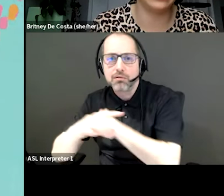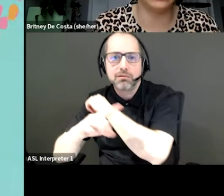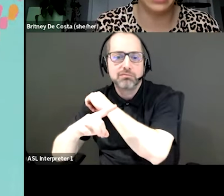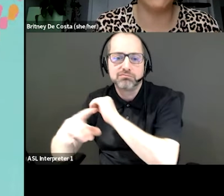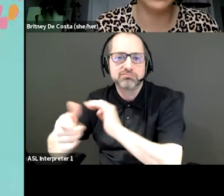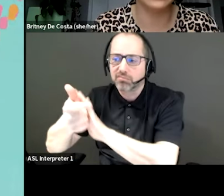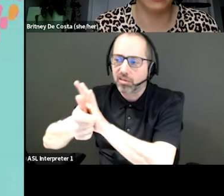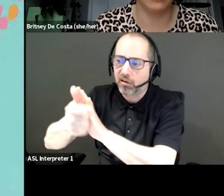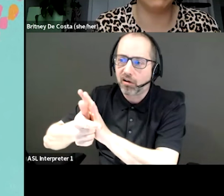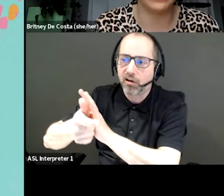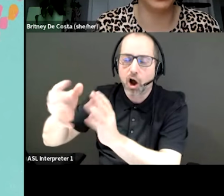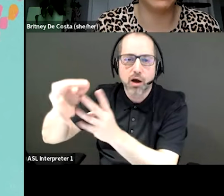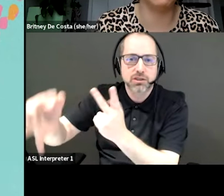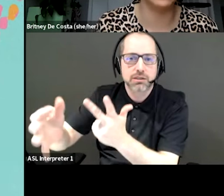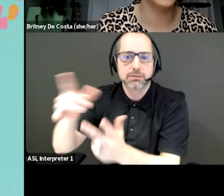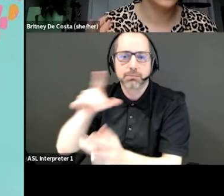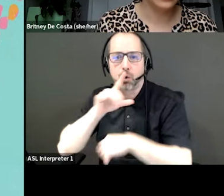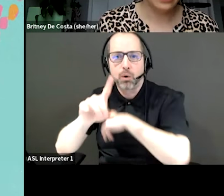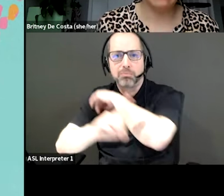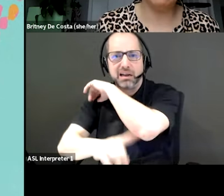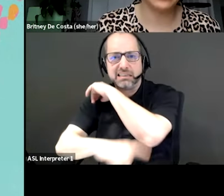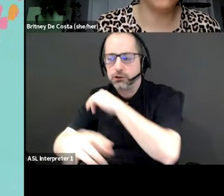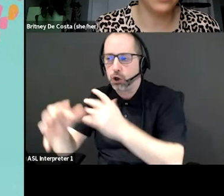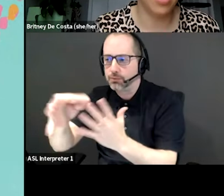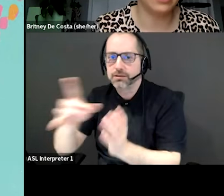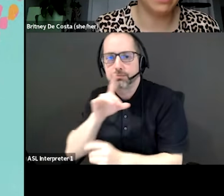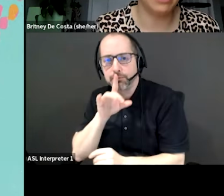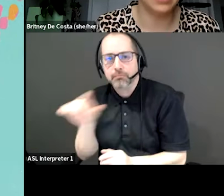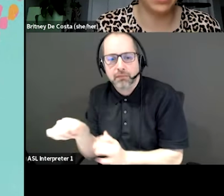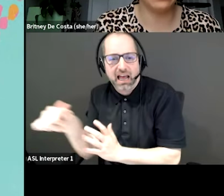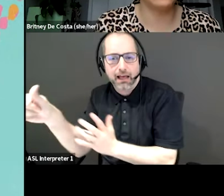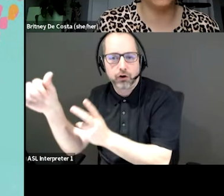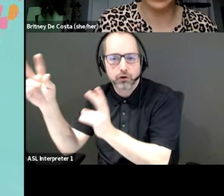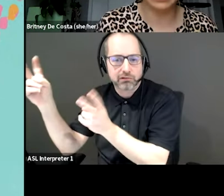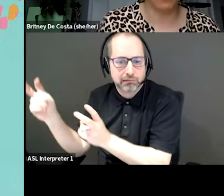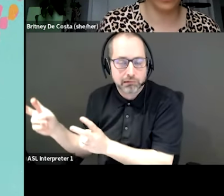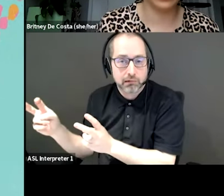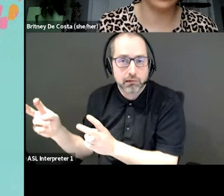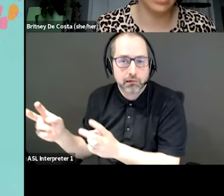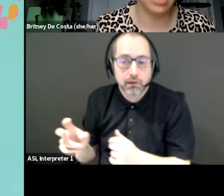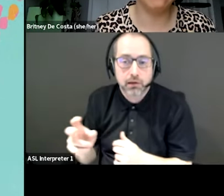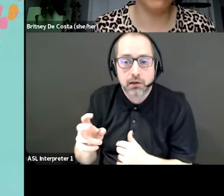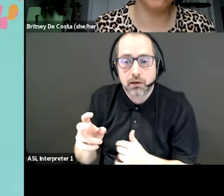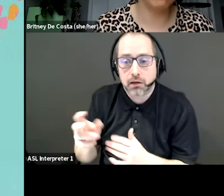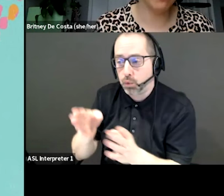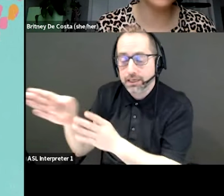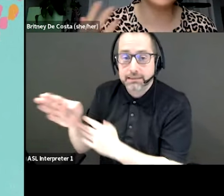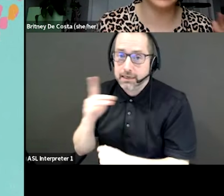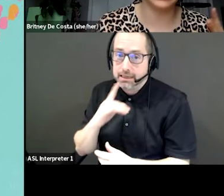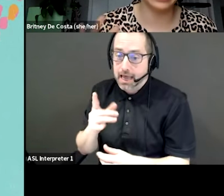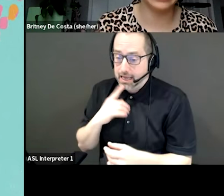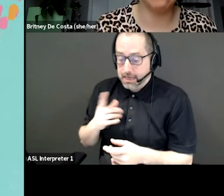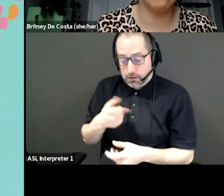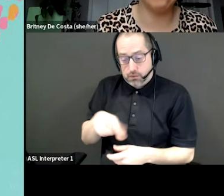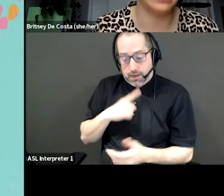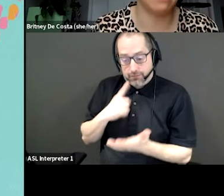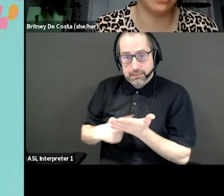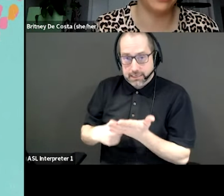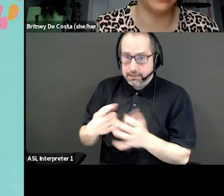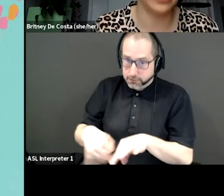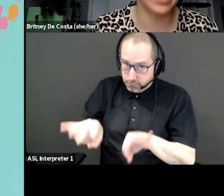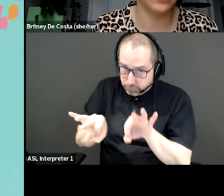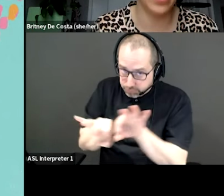accountability without the emphasis on punishment, which, as Farah talked about, is something that's really important throughout the project and came about